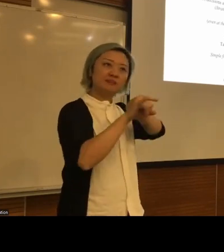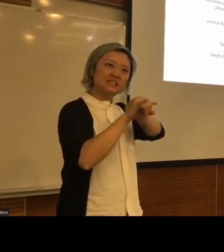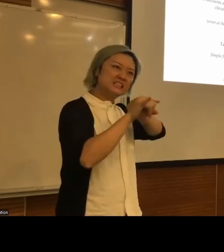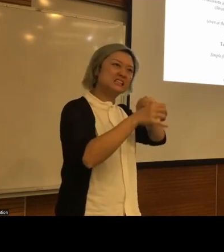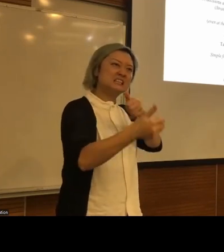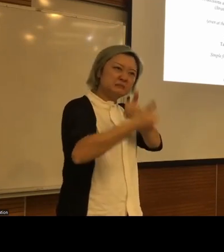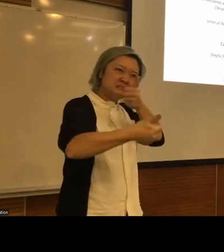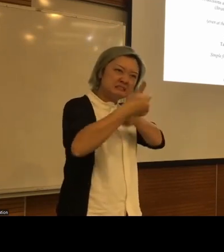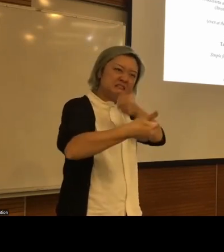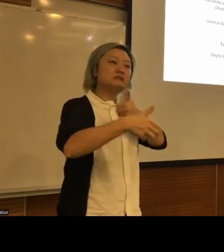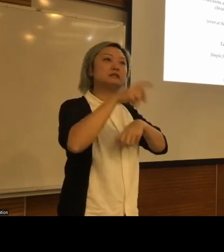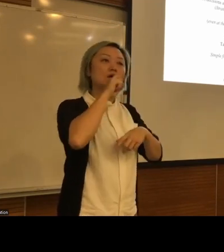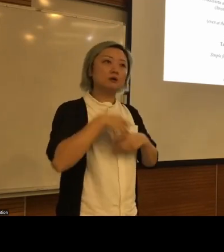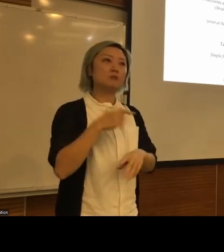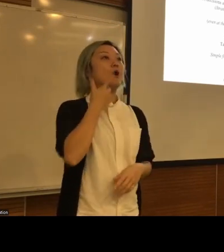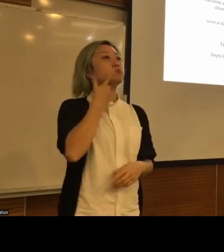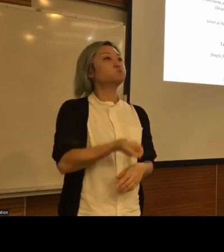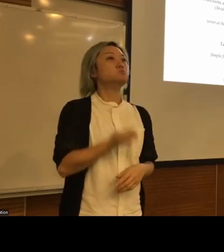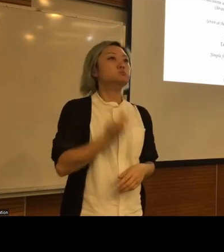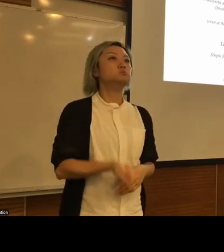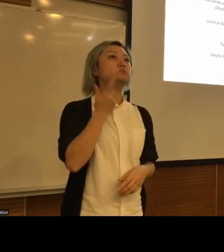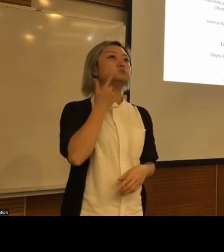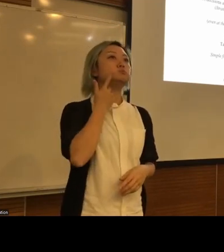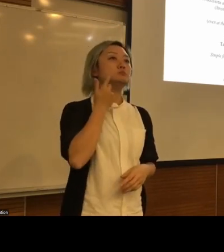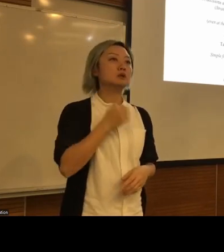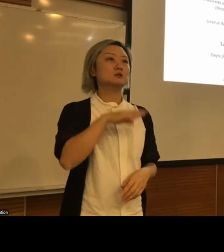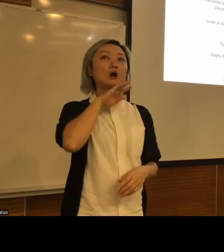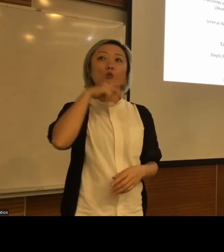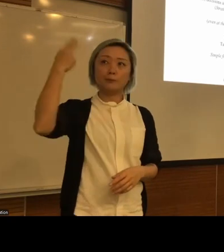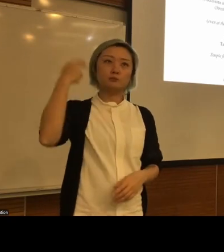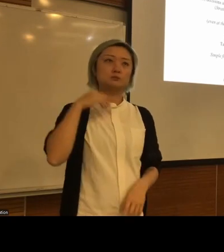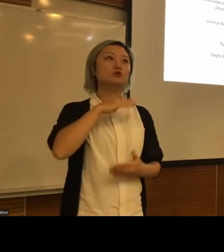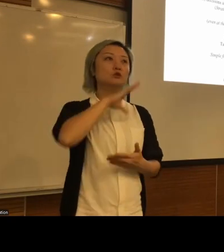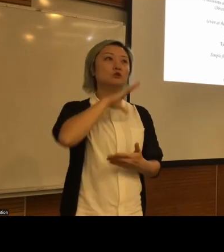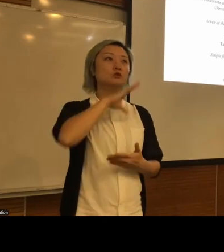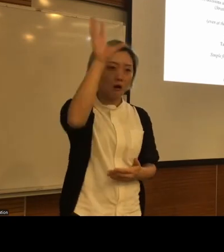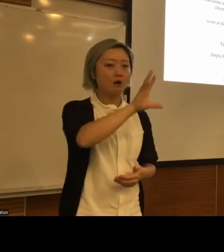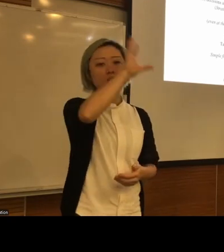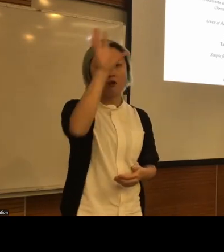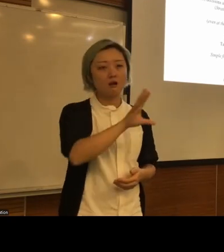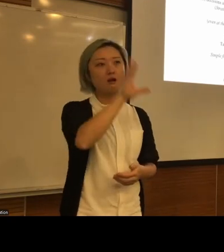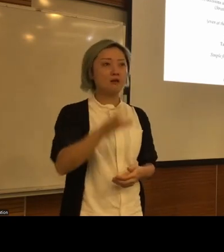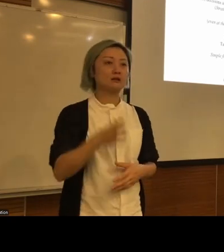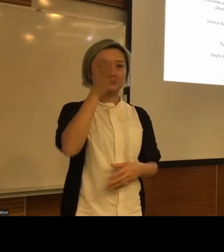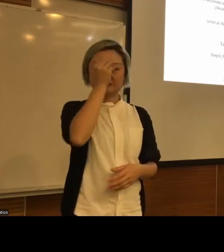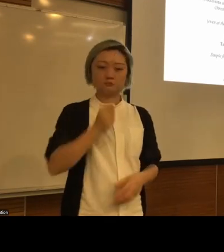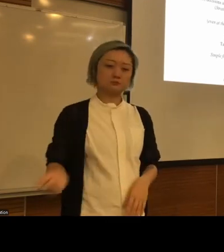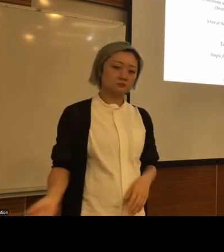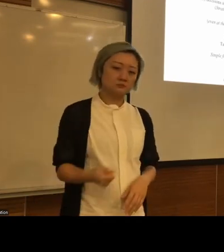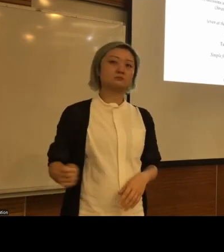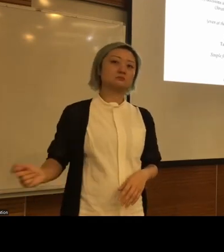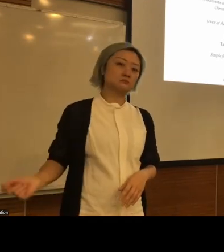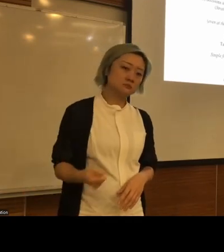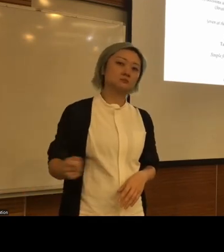and sometimes I can get the move in the flow, so the flow state. So from your experience,